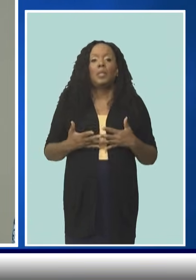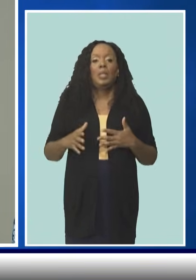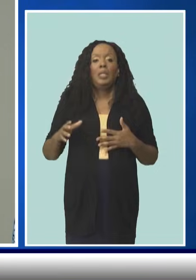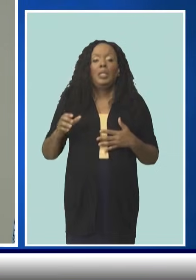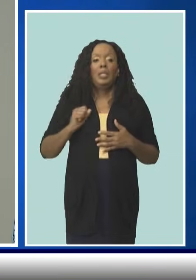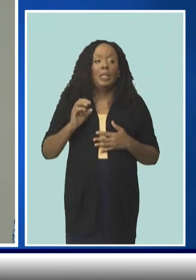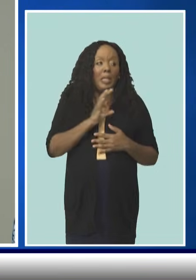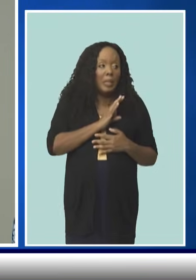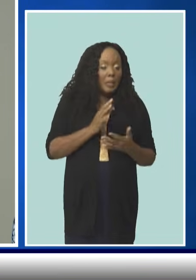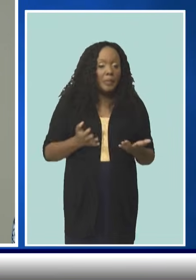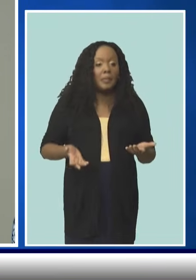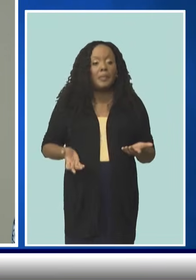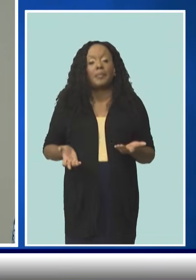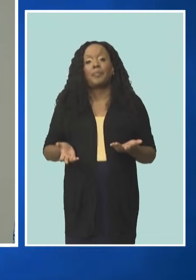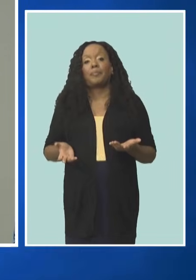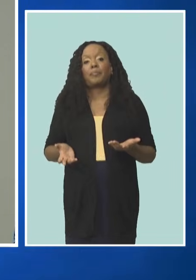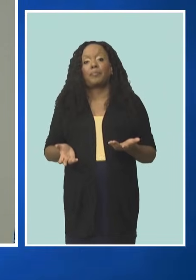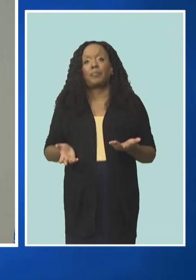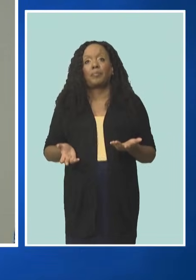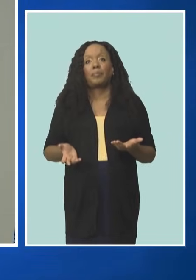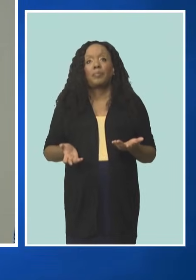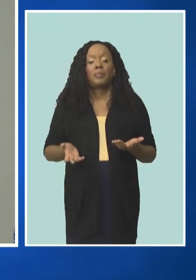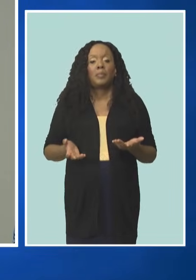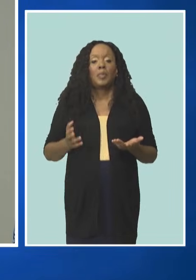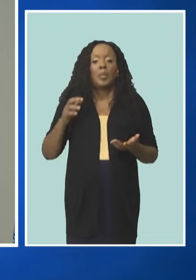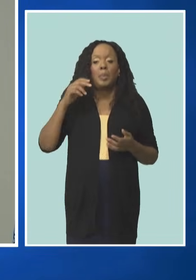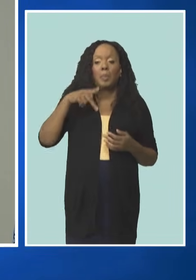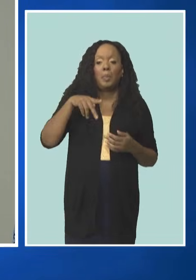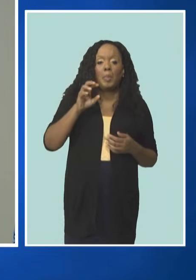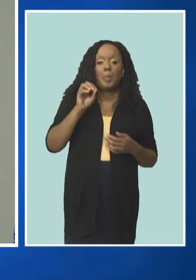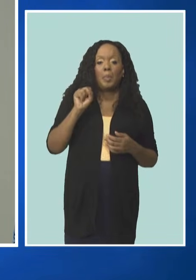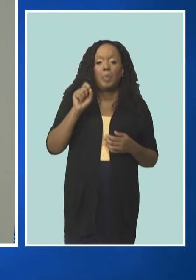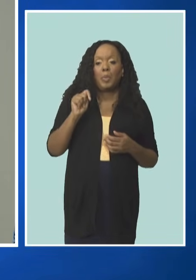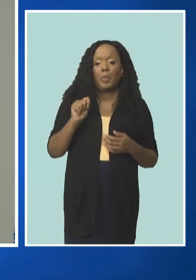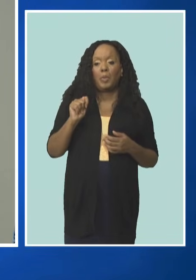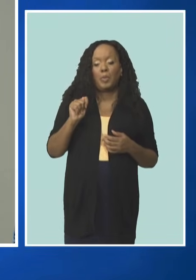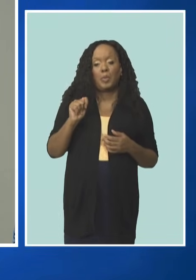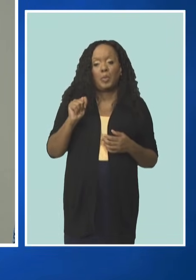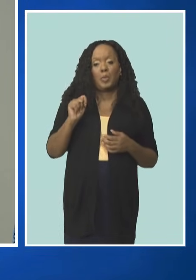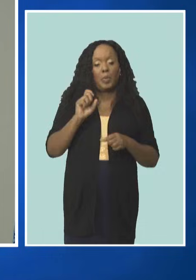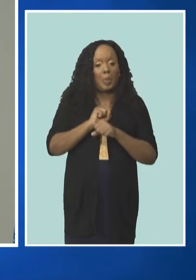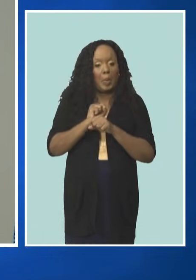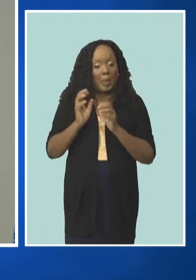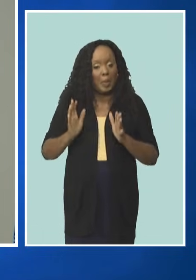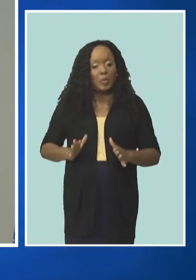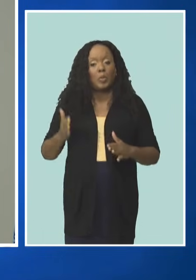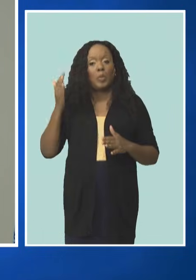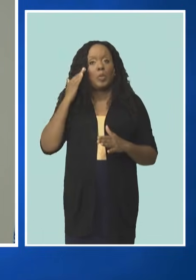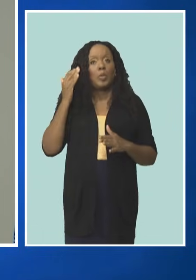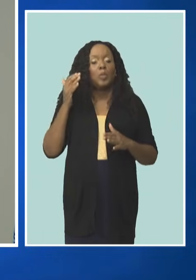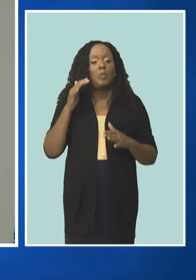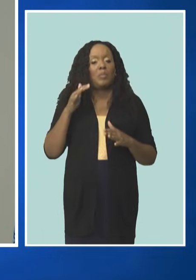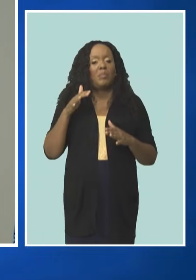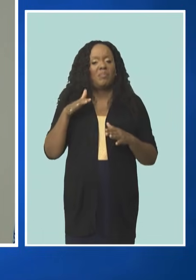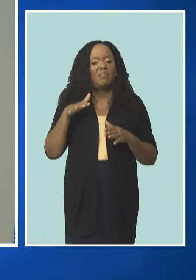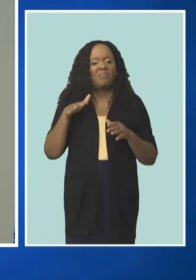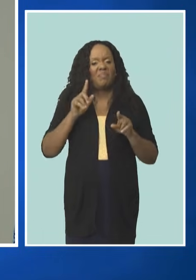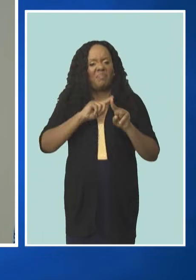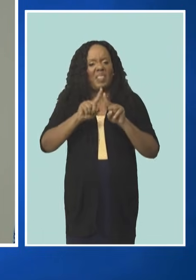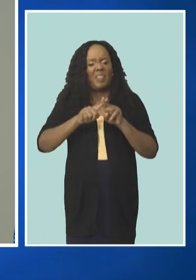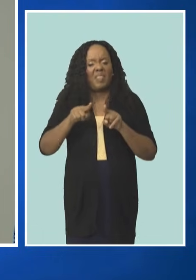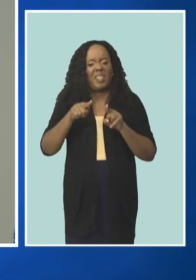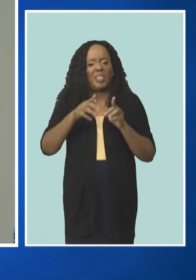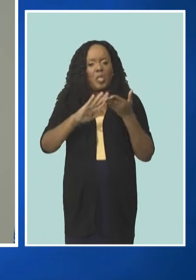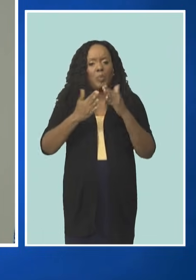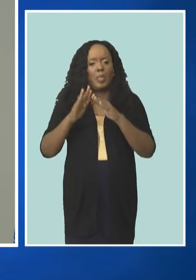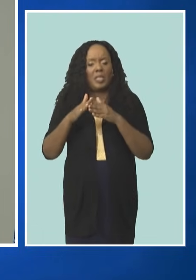but included postal workers who obviously would know the lay of the land. That process would have